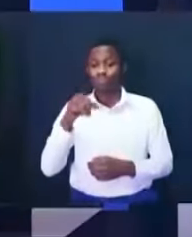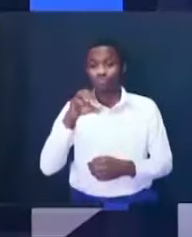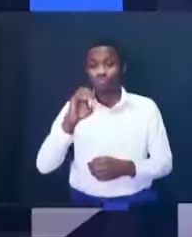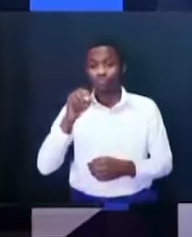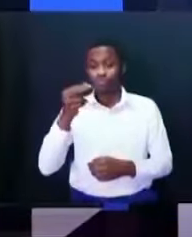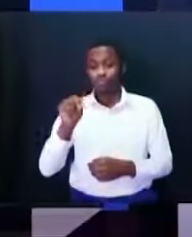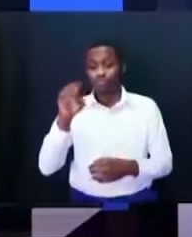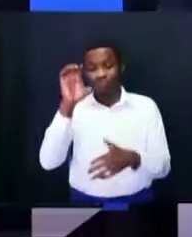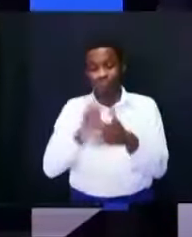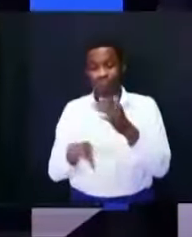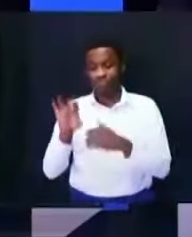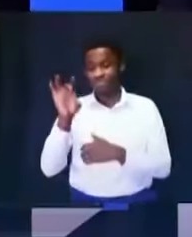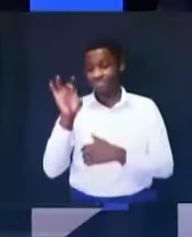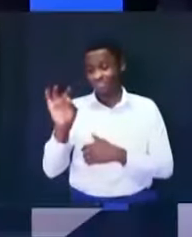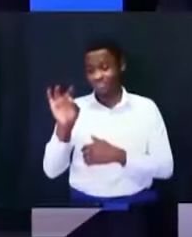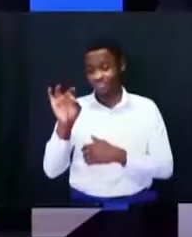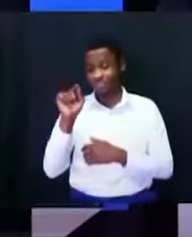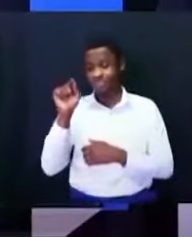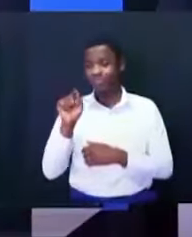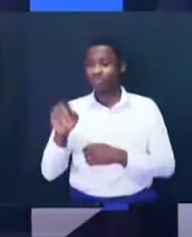chapter8 verse 44